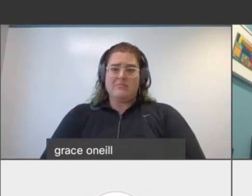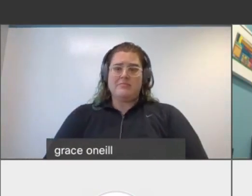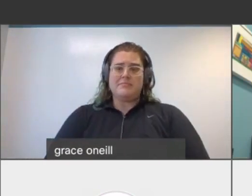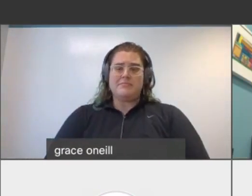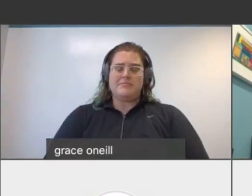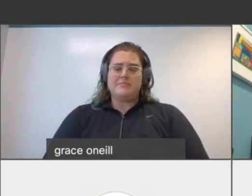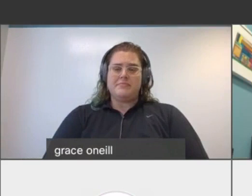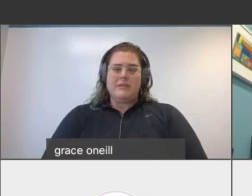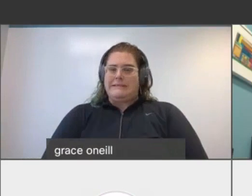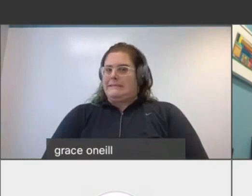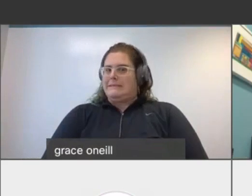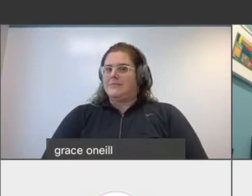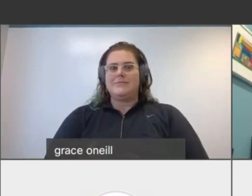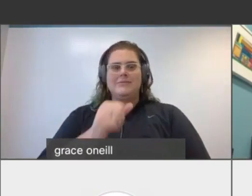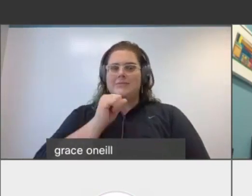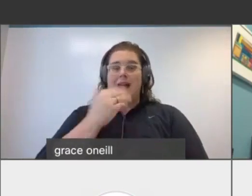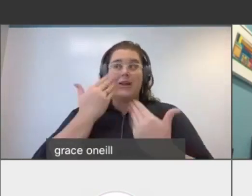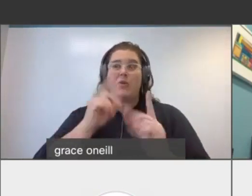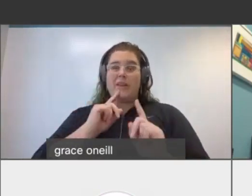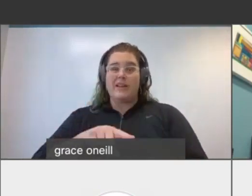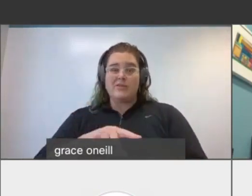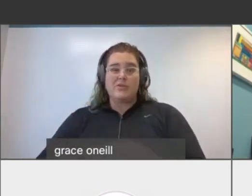I don't know the answer to that question.